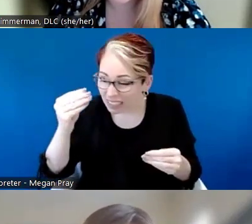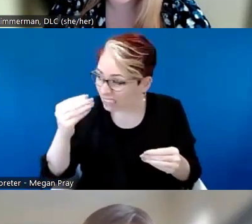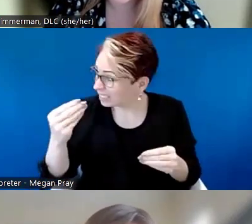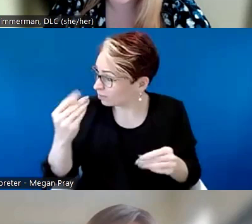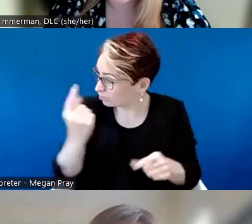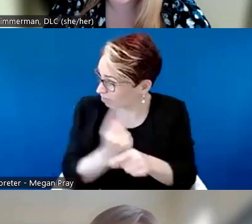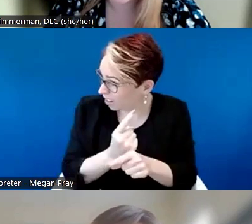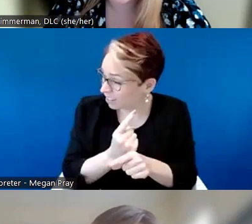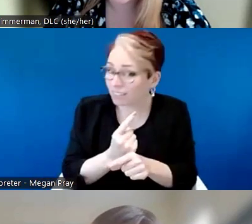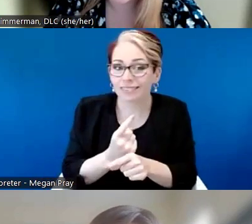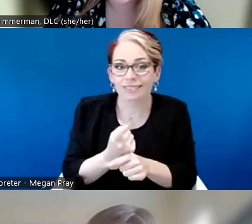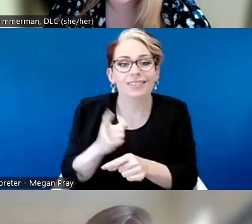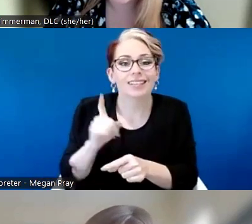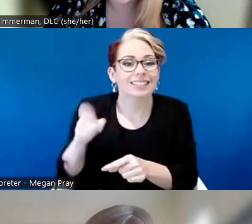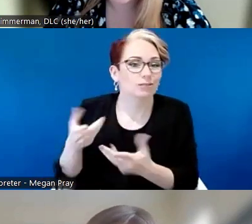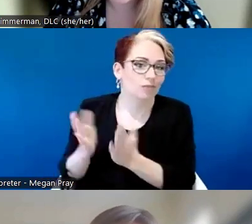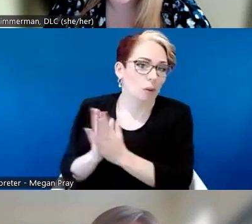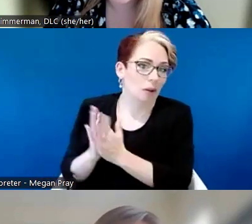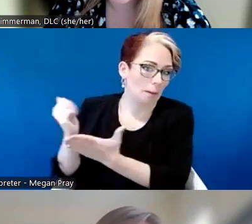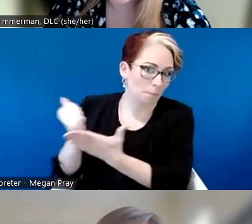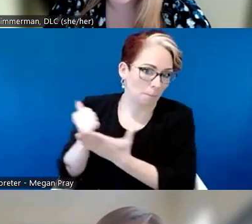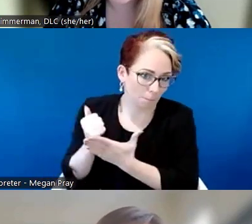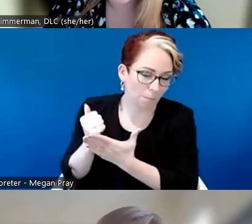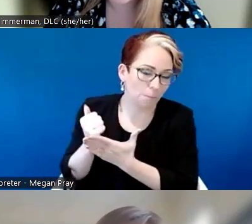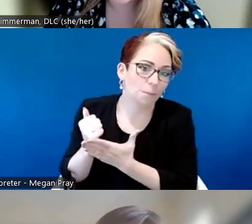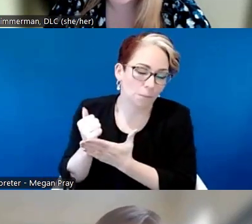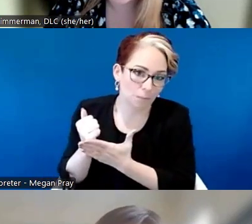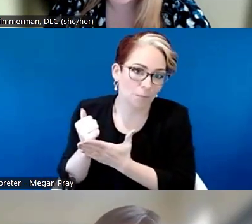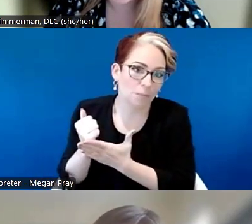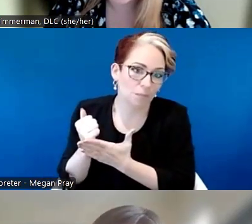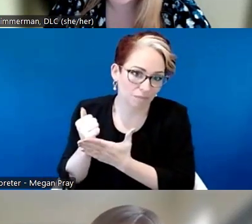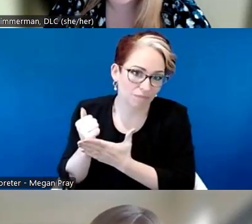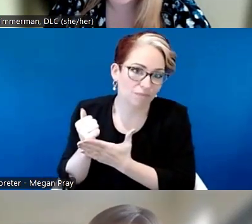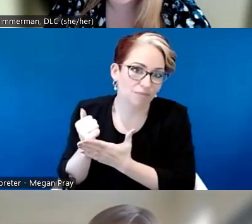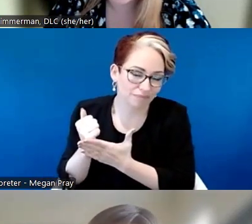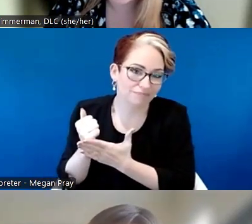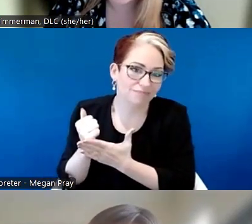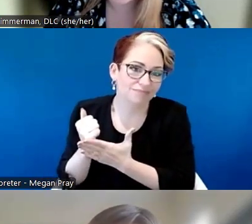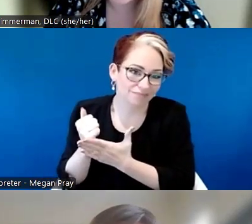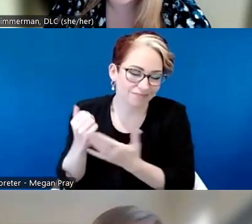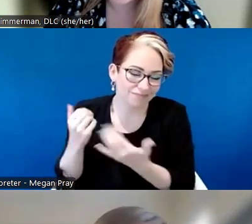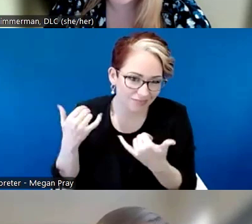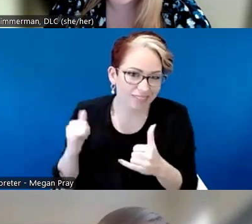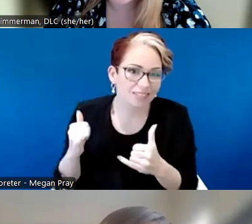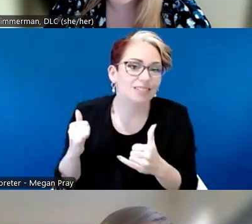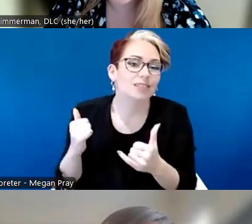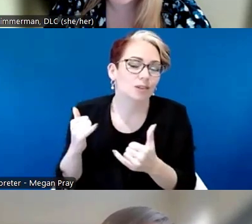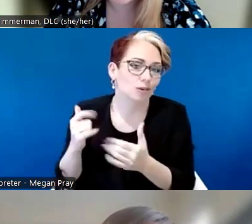accurate and complete. Then they would need assistance with